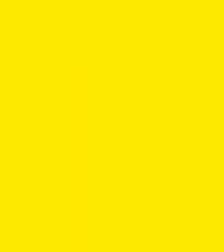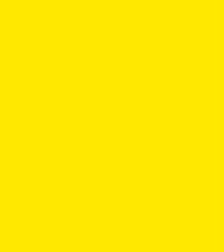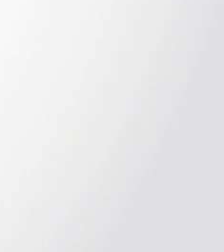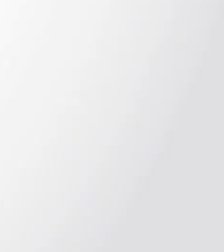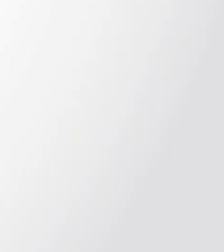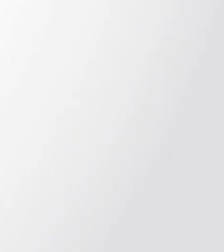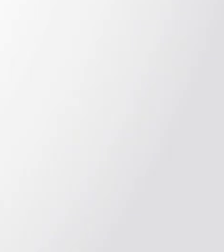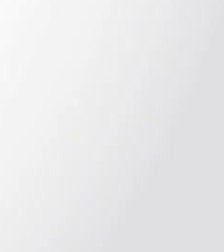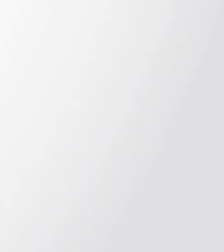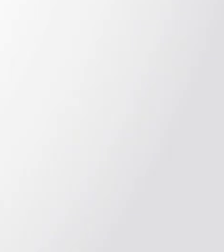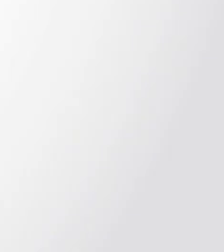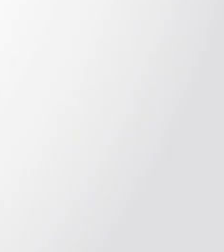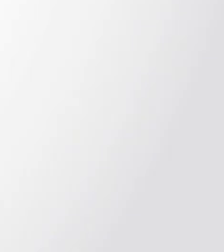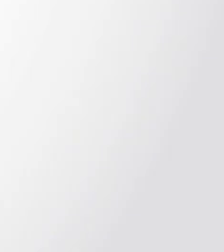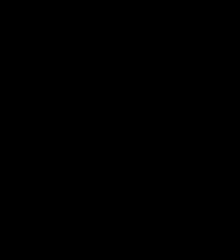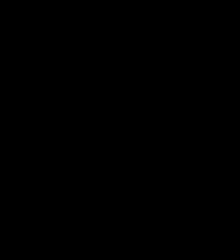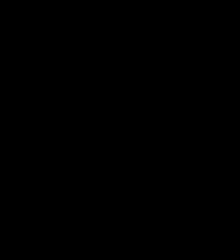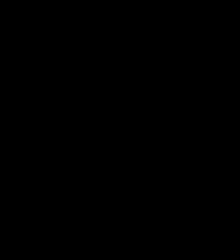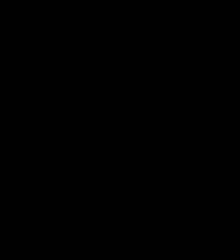DidikTV KPM.